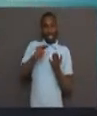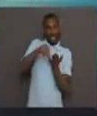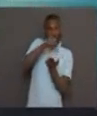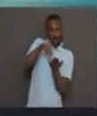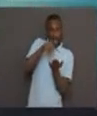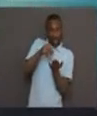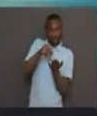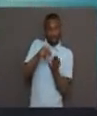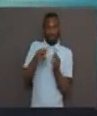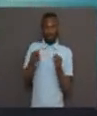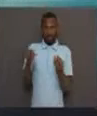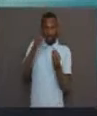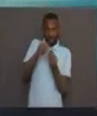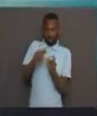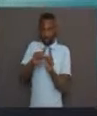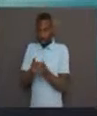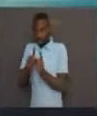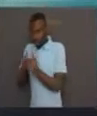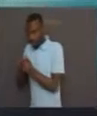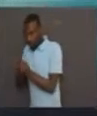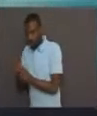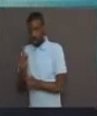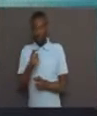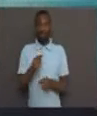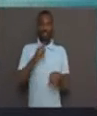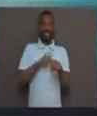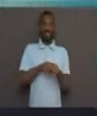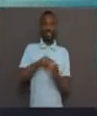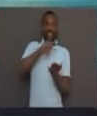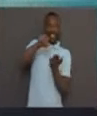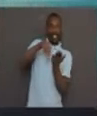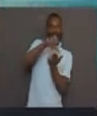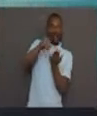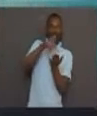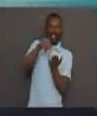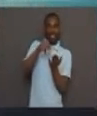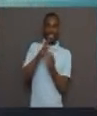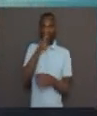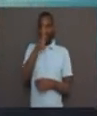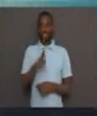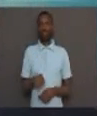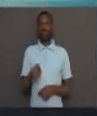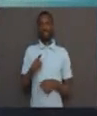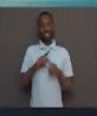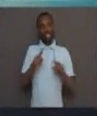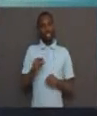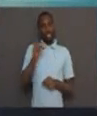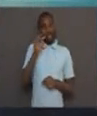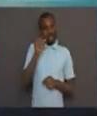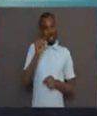grouped together to form a nucleus, they lose a small amount of mass.